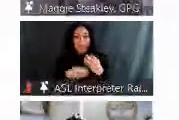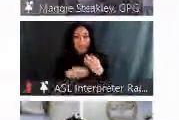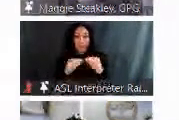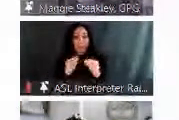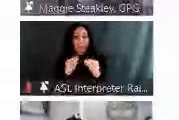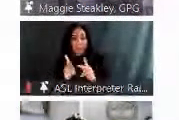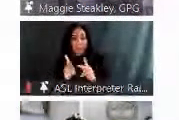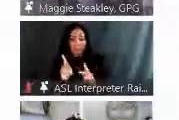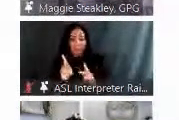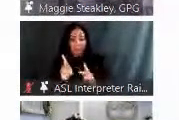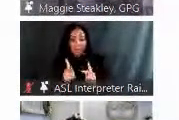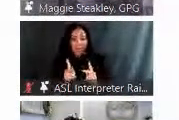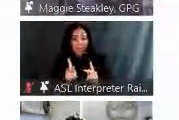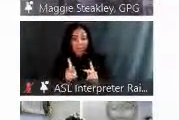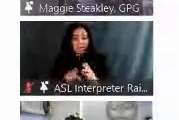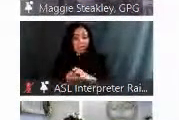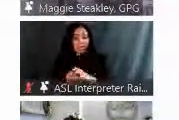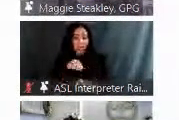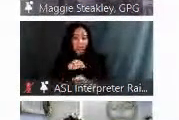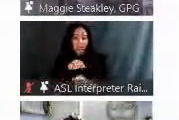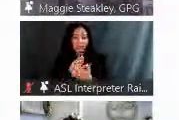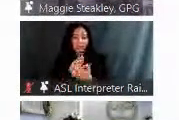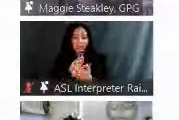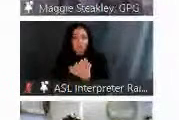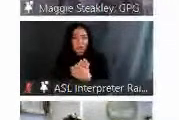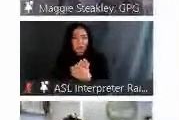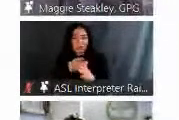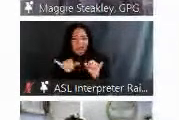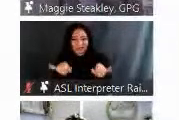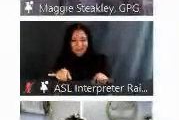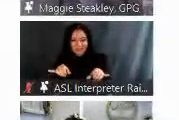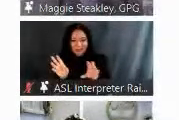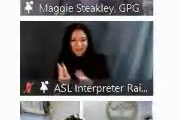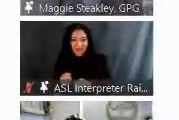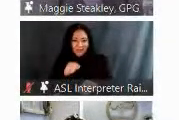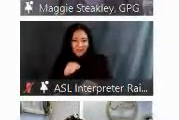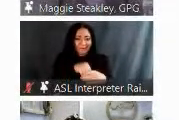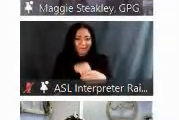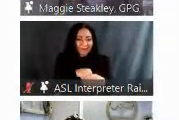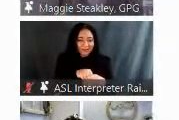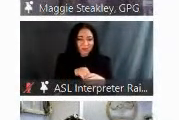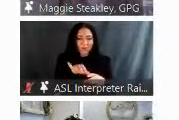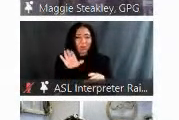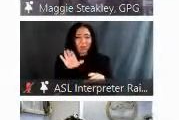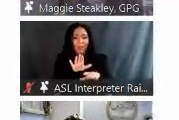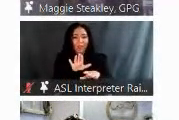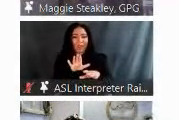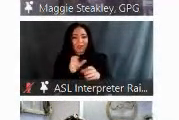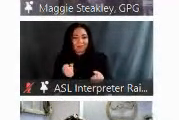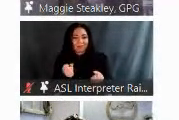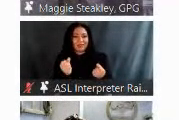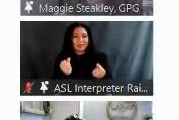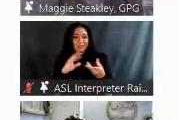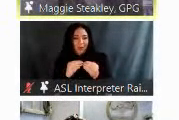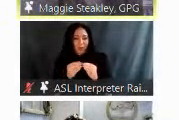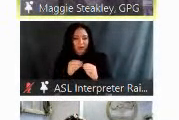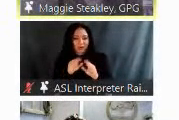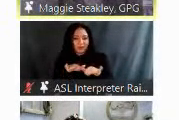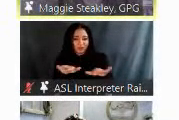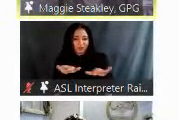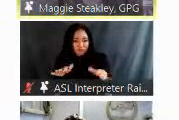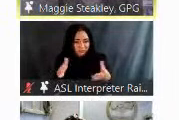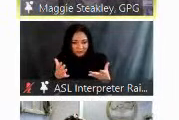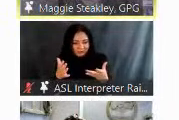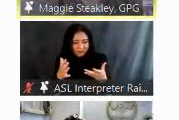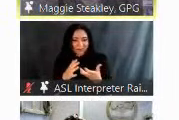out of the school system in. So that population of those kids, how are we gonna cater them? I think